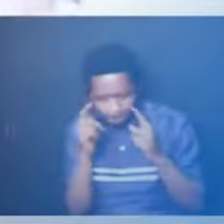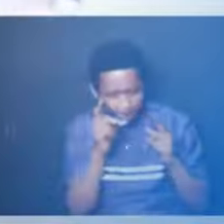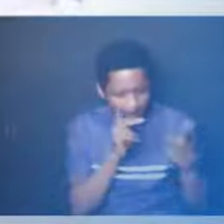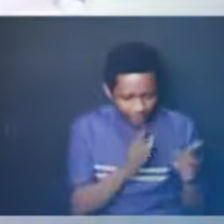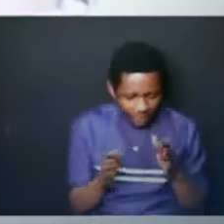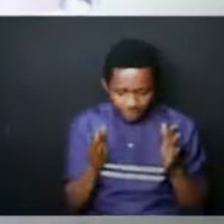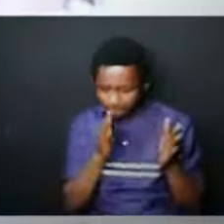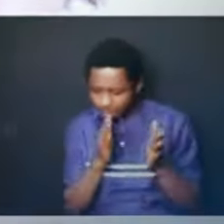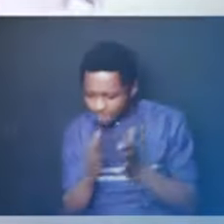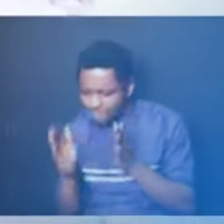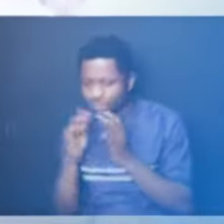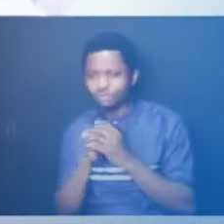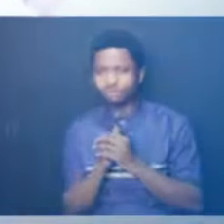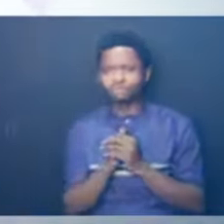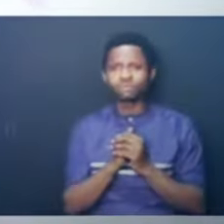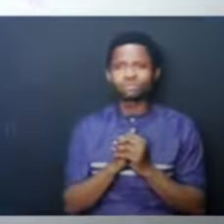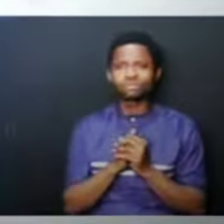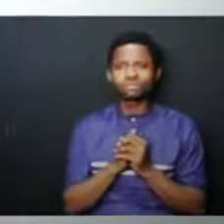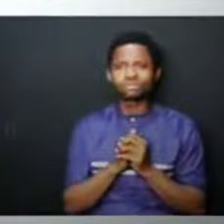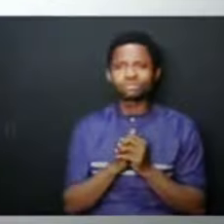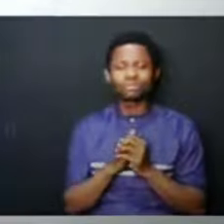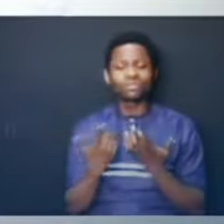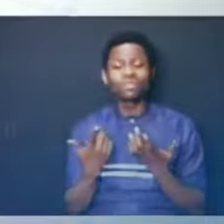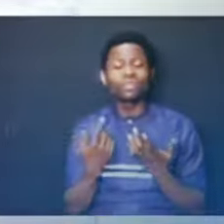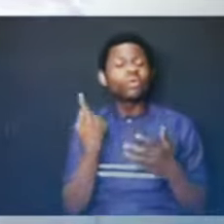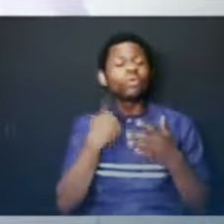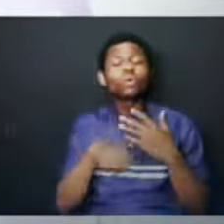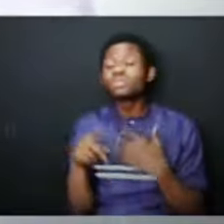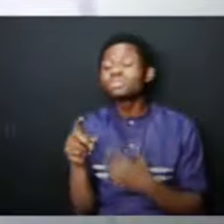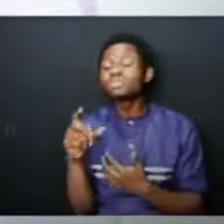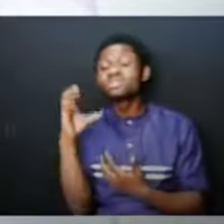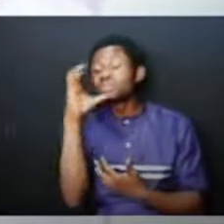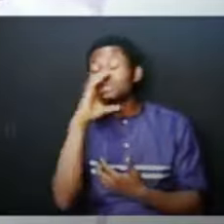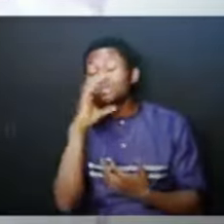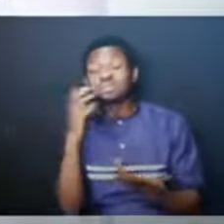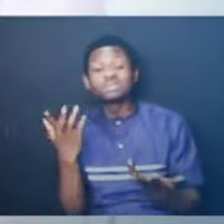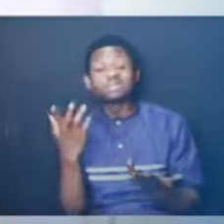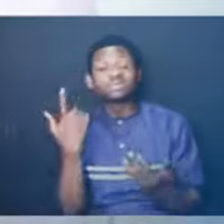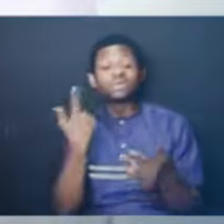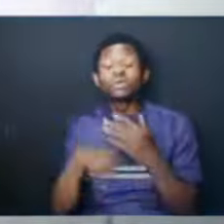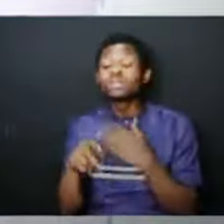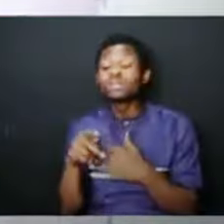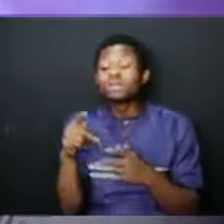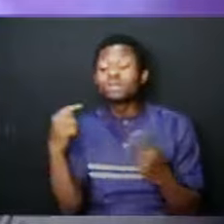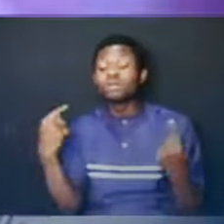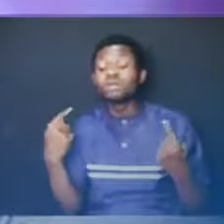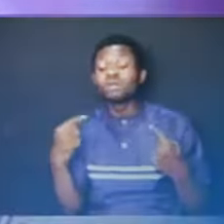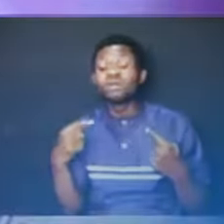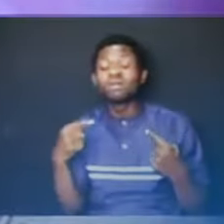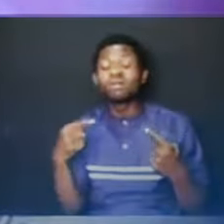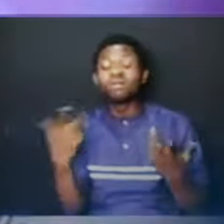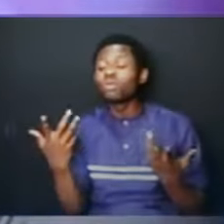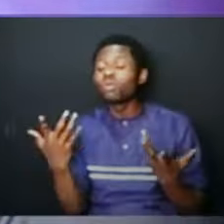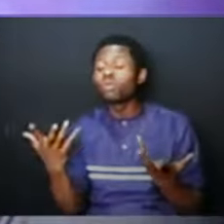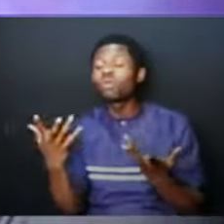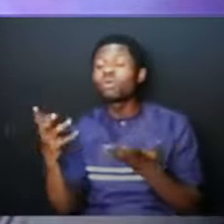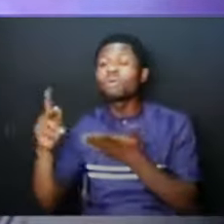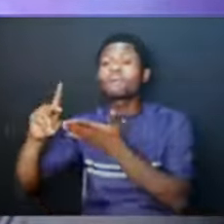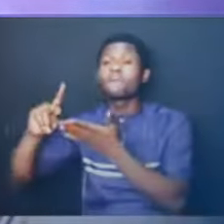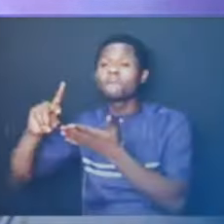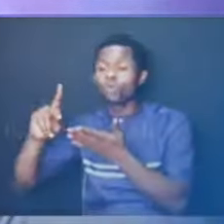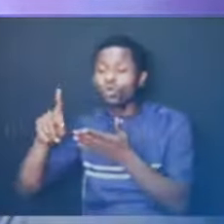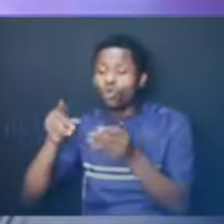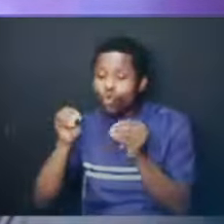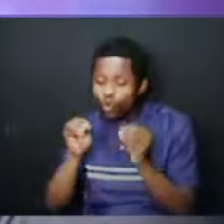and they are looking for what? Who knows? A bribia mope, what are they looking for? Find a name, dear wope.